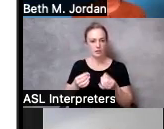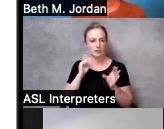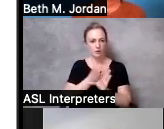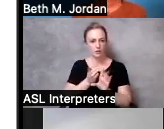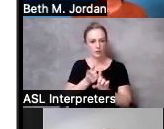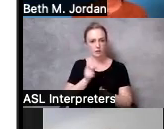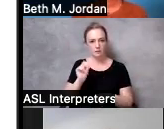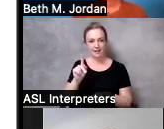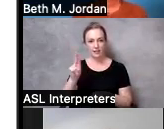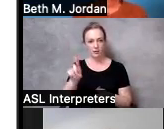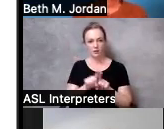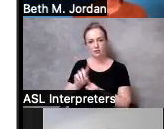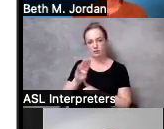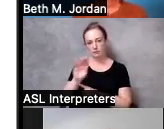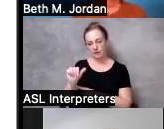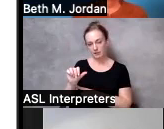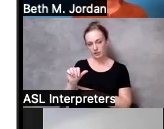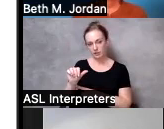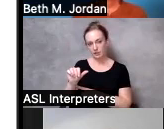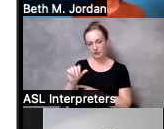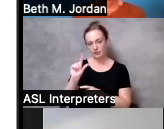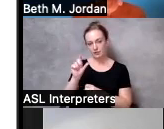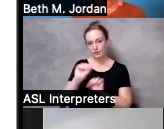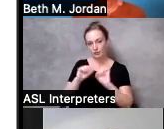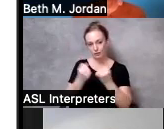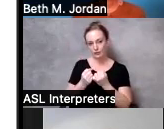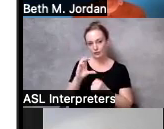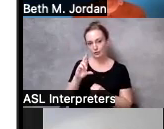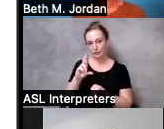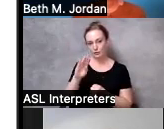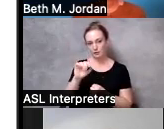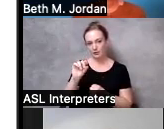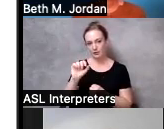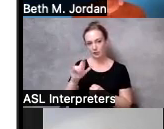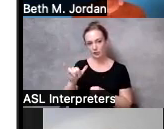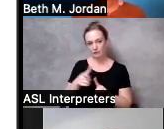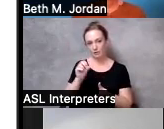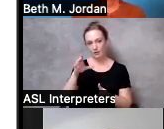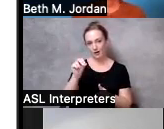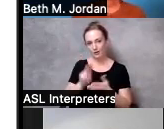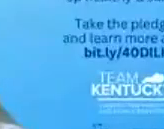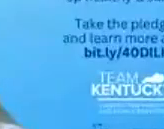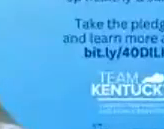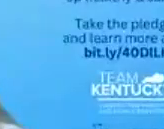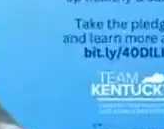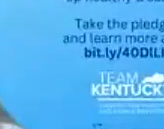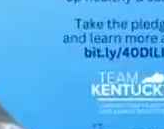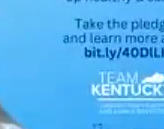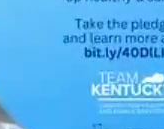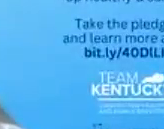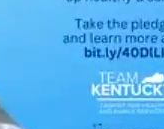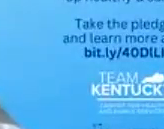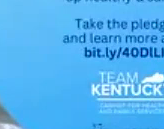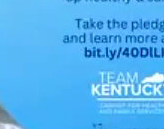Kentucky University, and a bachelor's in sociology criminology from Ohio University. And I'm going to stop sharing for